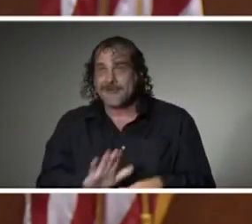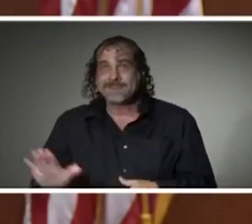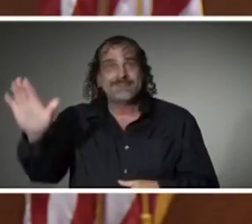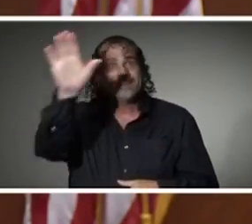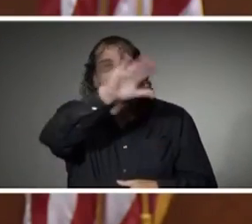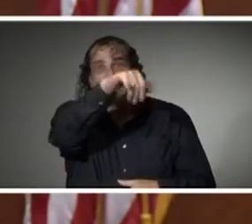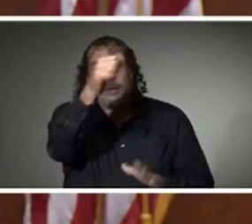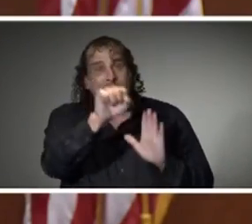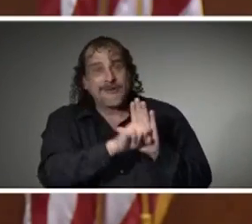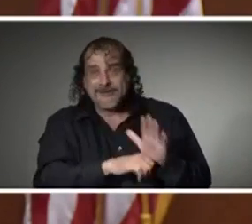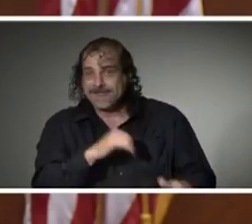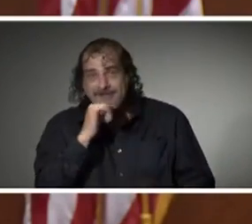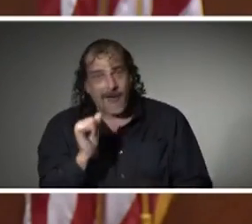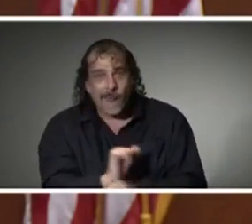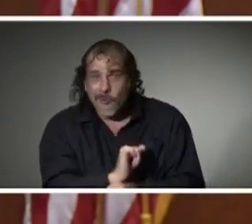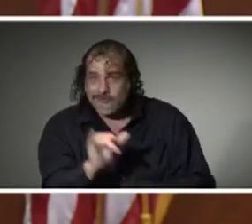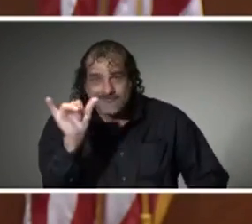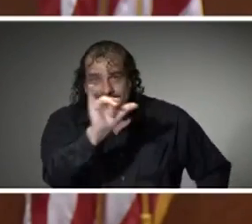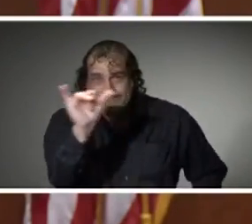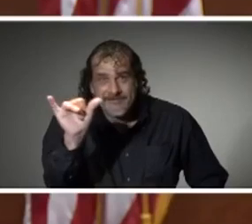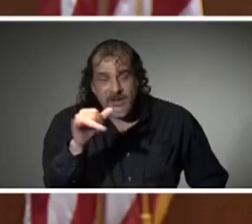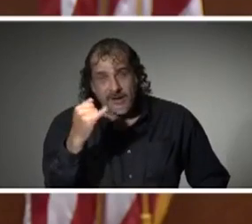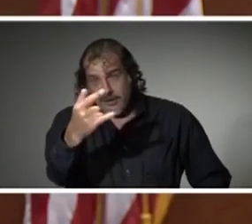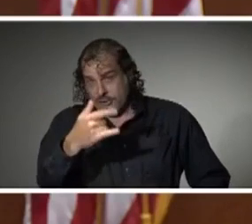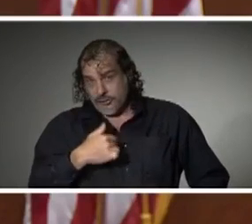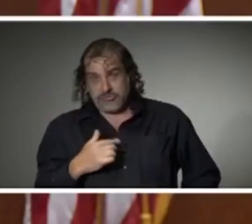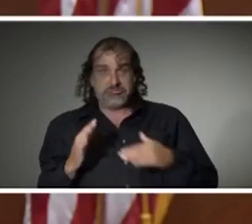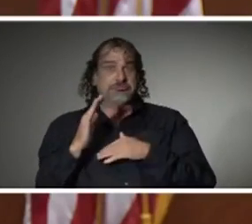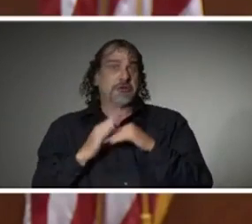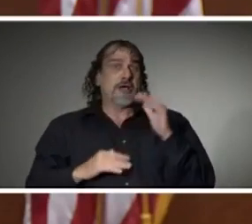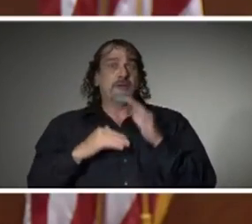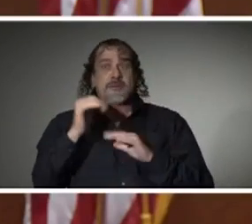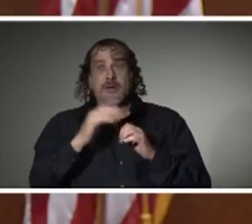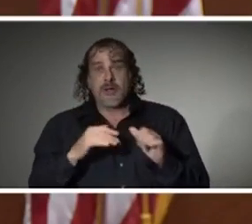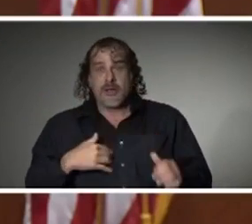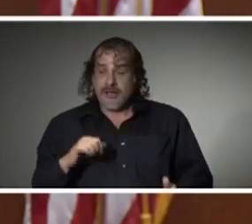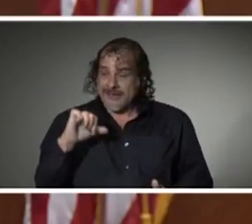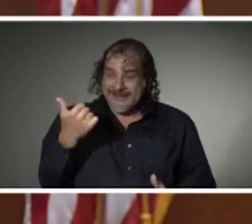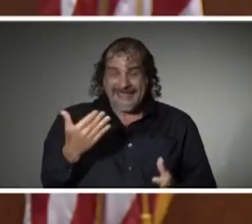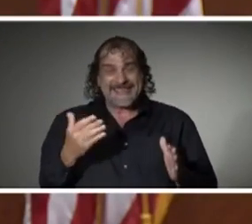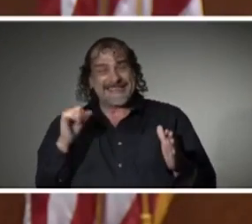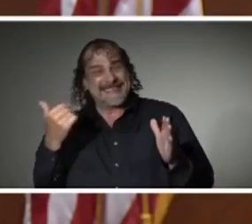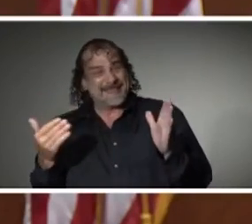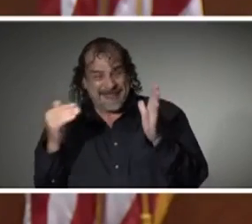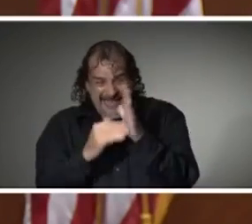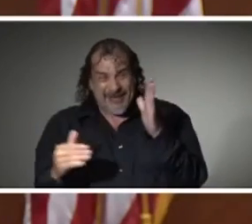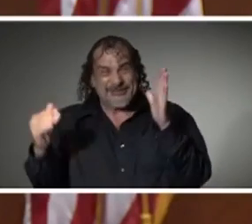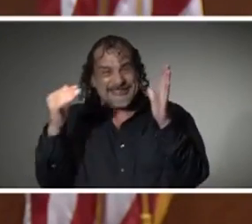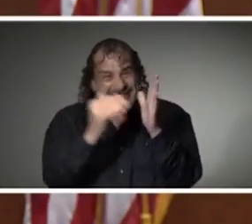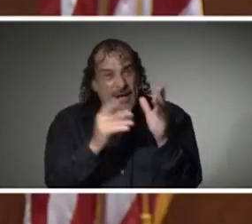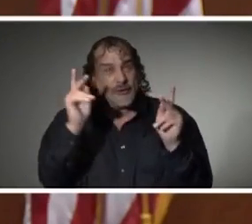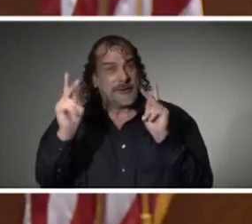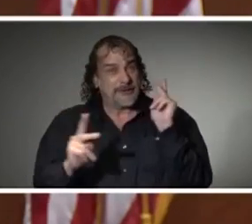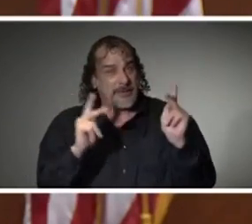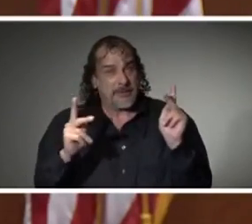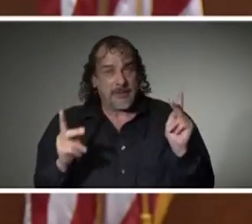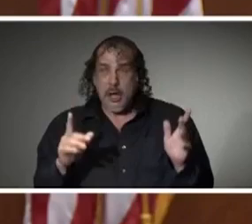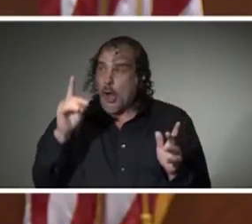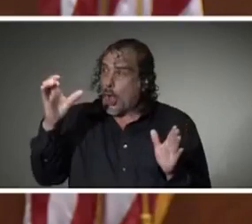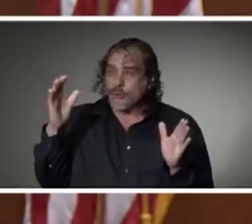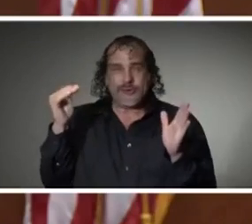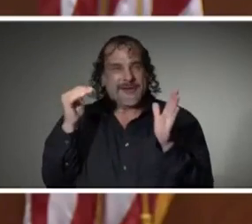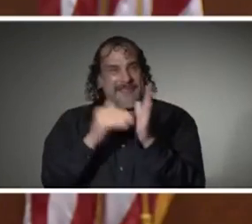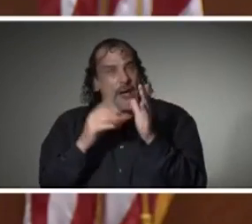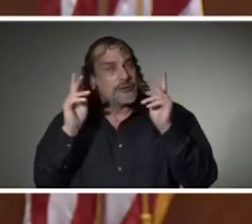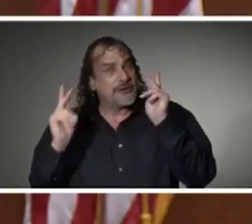works anywhere else, unless you're comfortable with literally tens of thousands, probably hundreds of thousands of